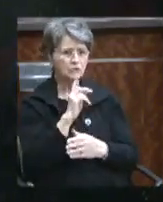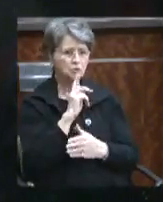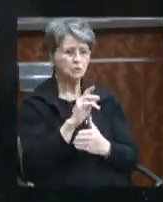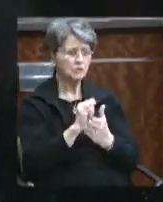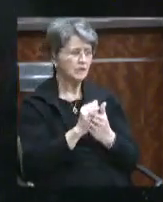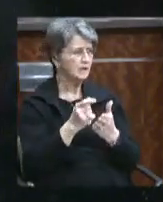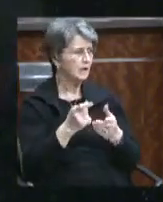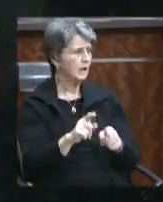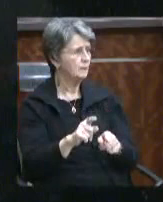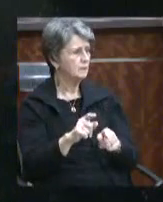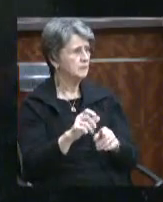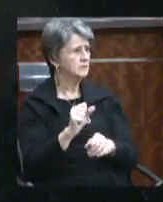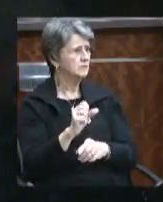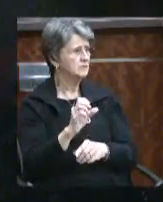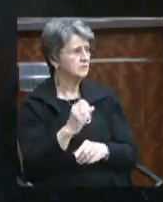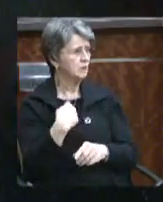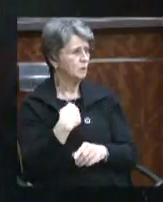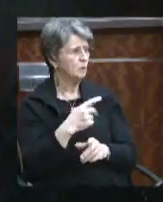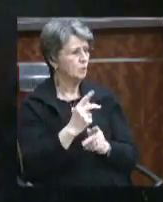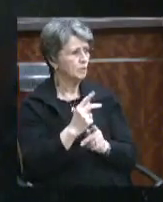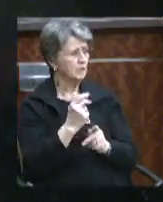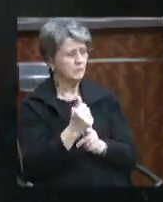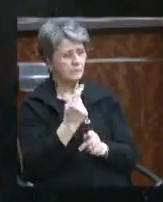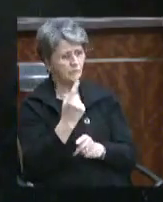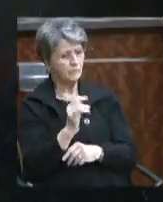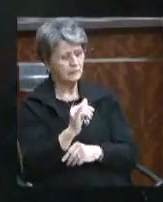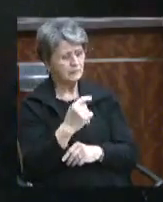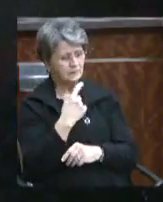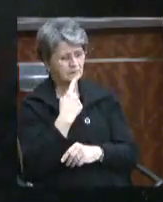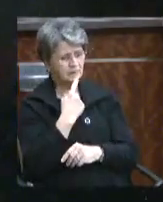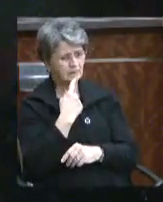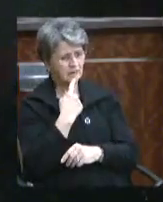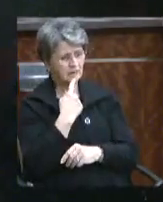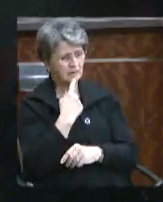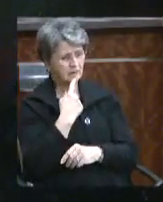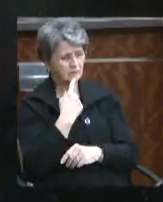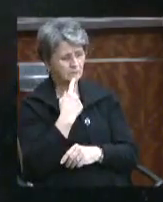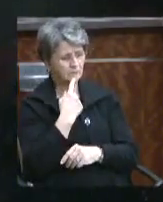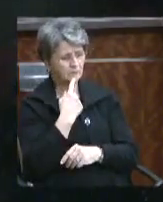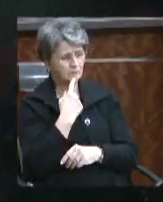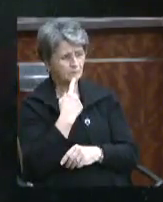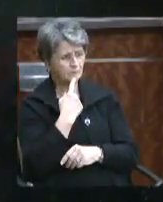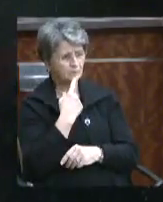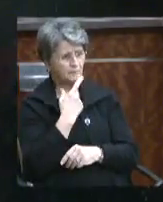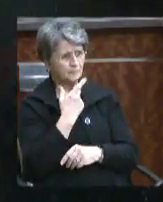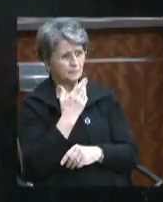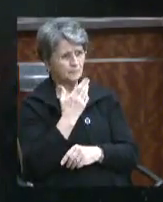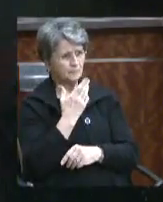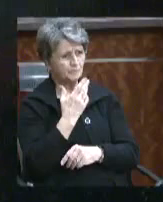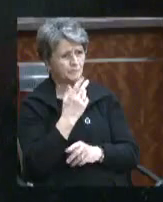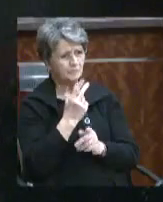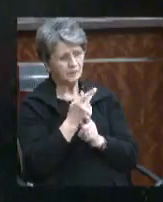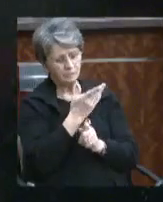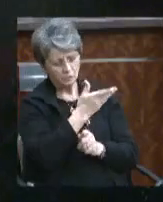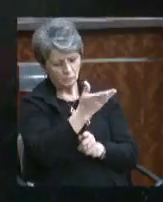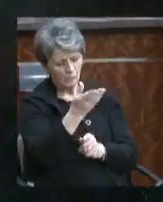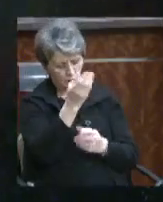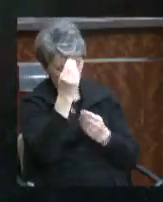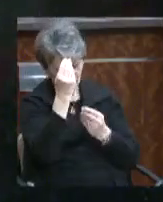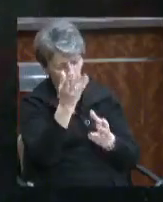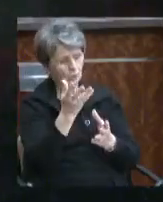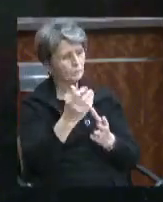happens. So we'll keep everybody, as we say, as we continue to move down the road, keep you all informed as